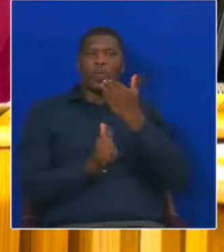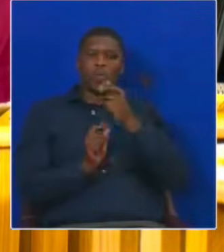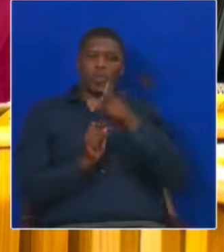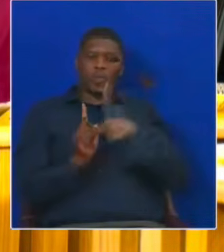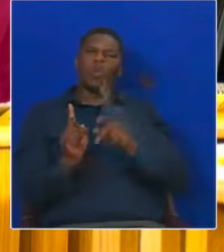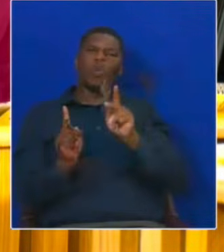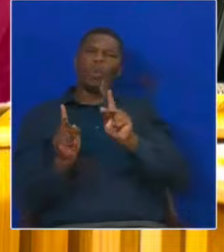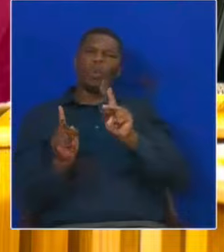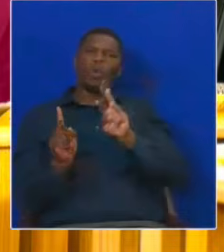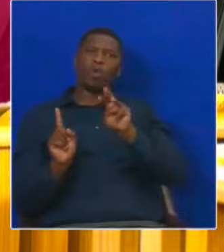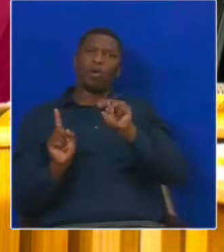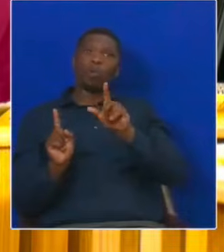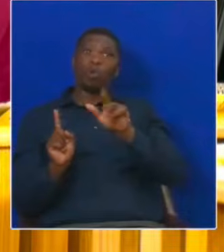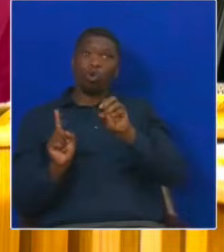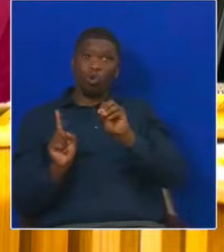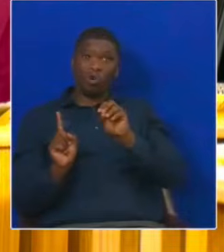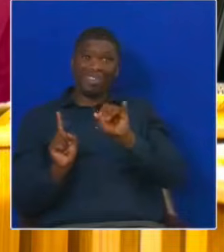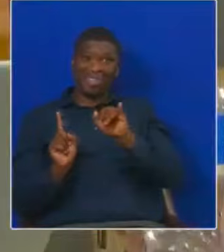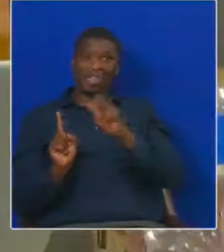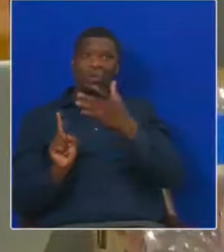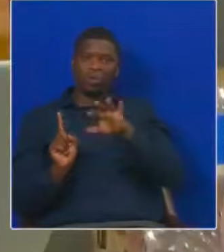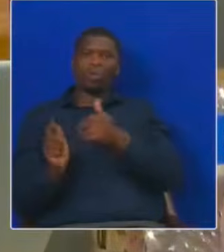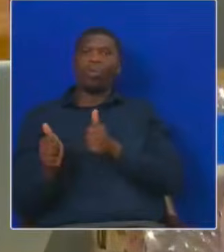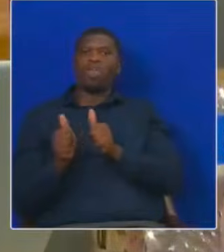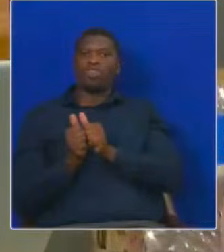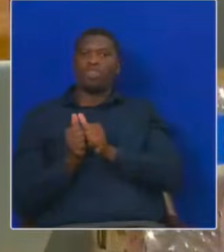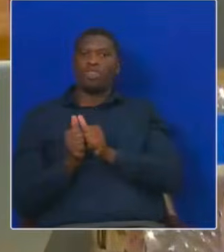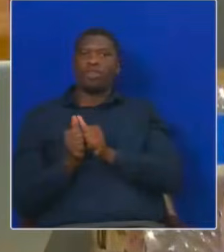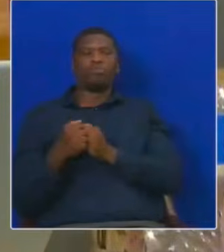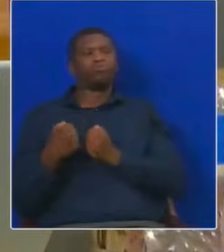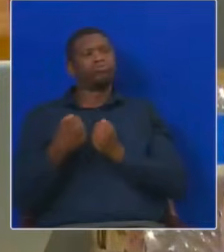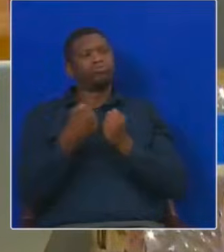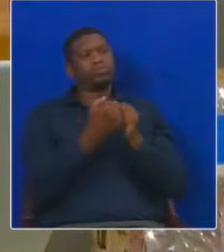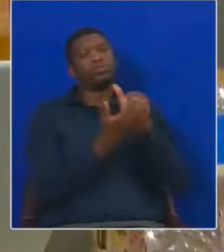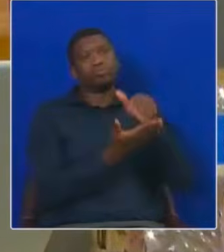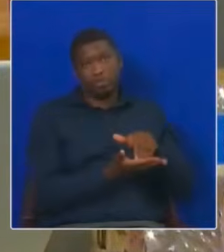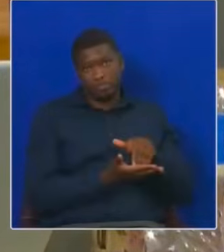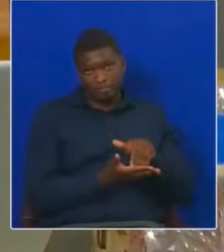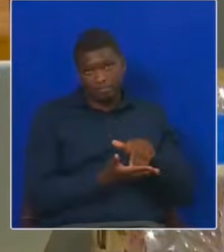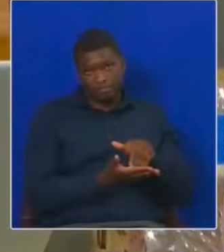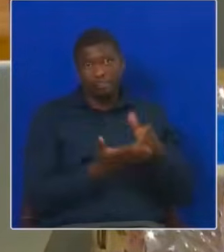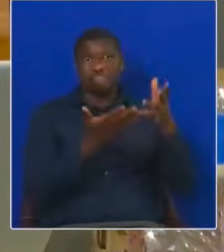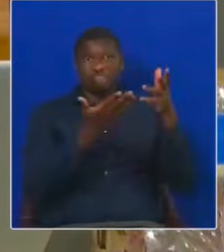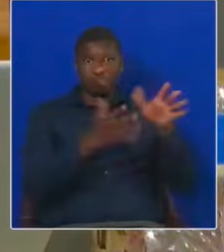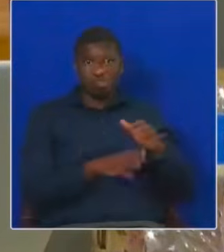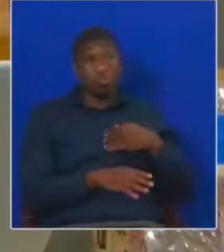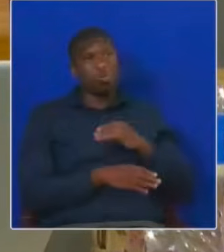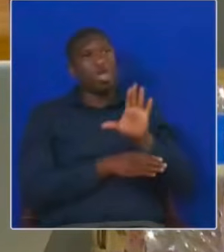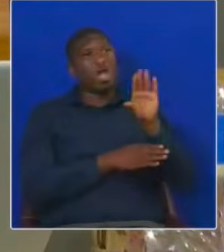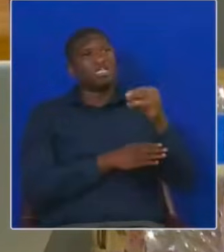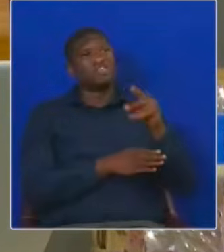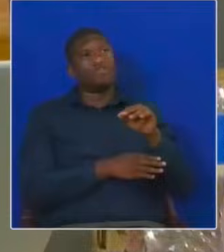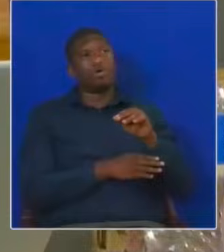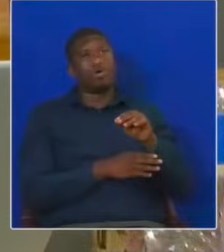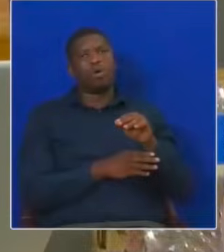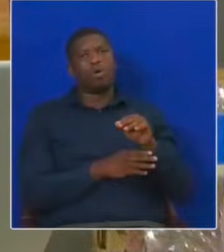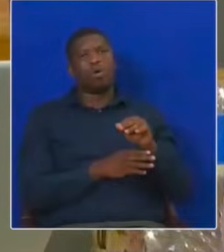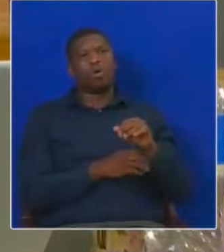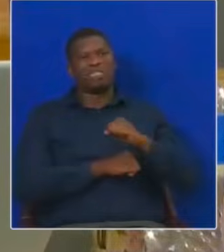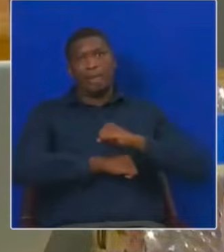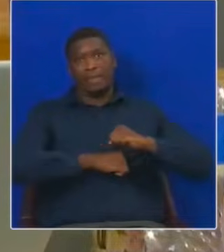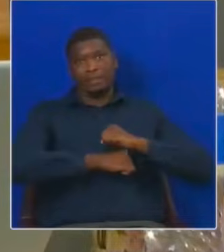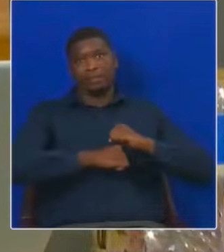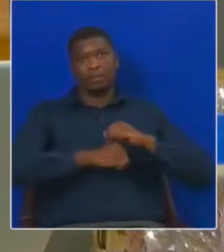Where upon arrival at the police station, we requested an office and we were afforded